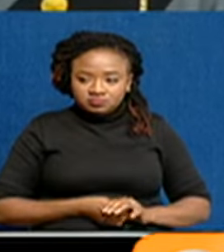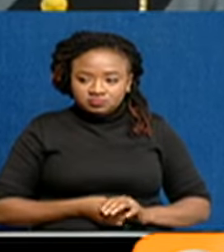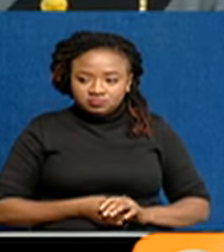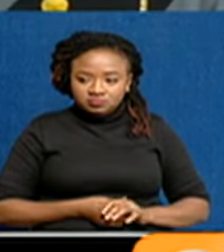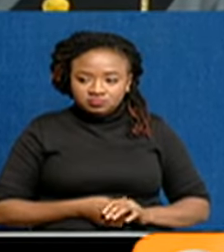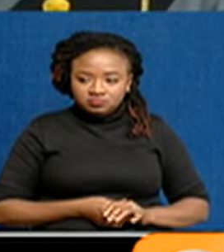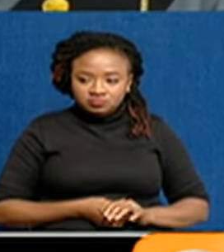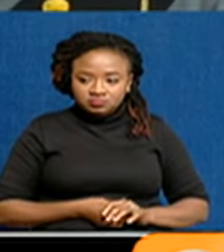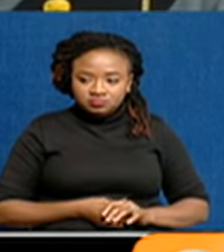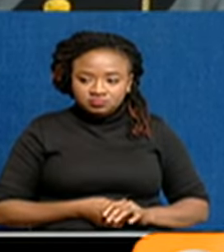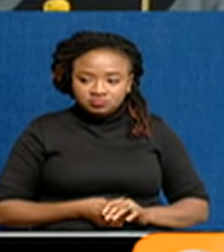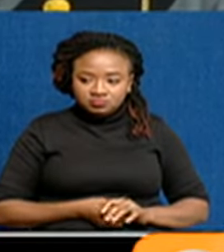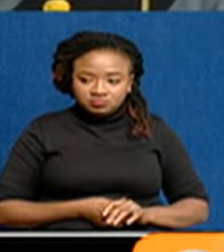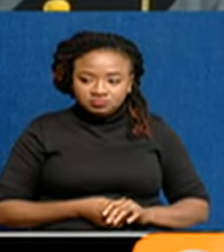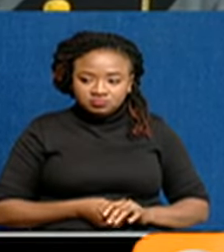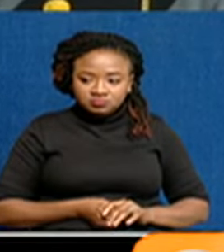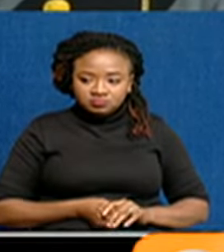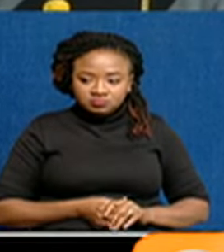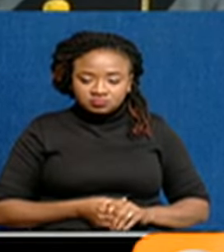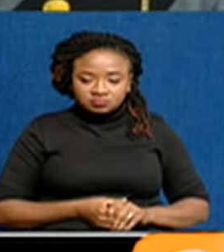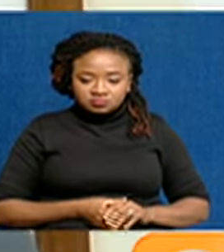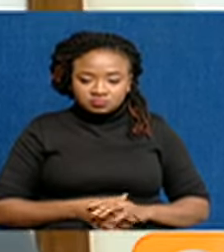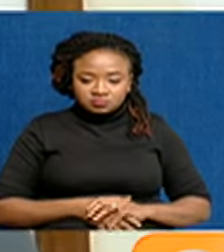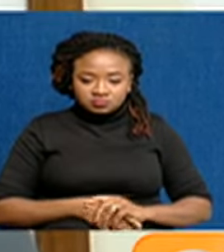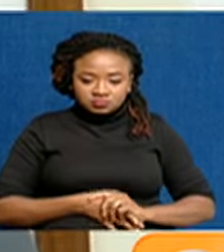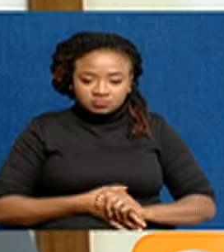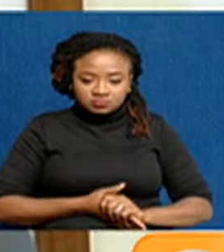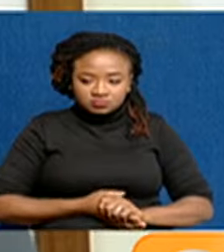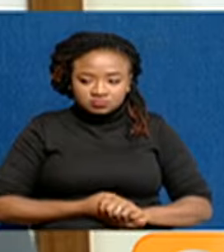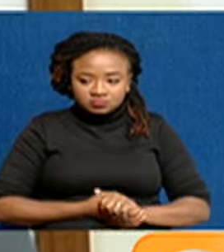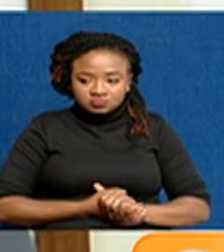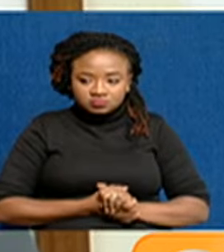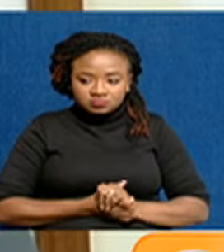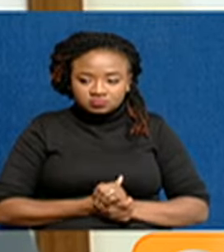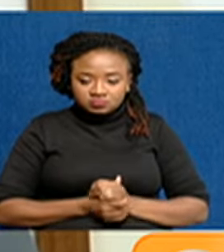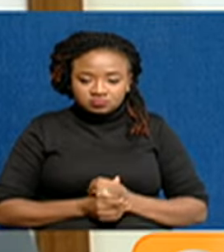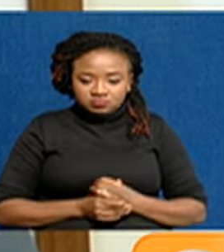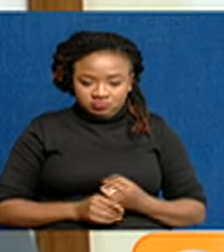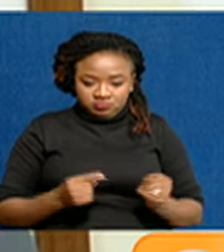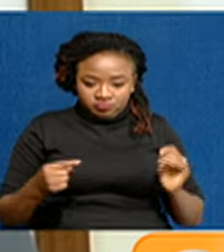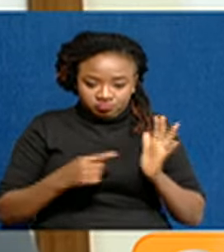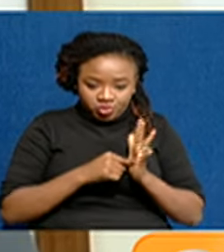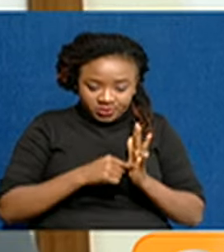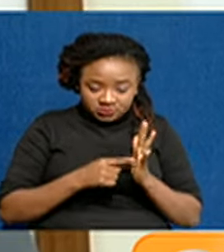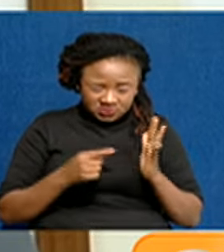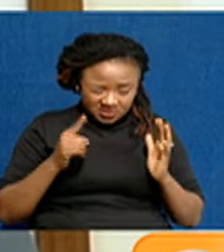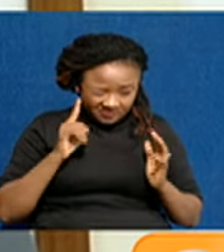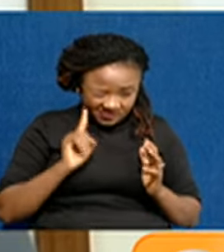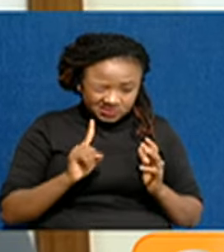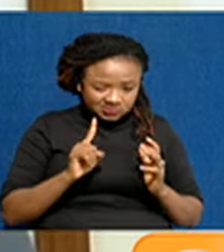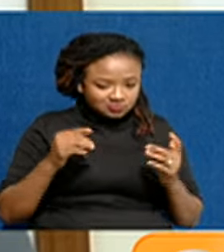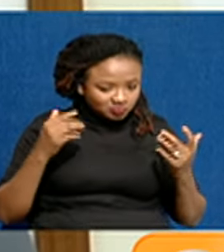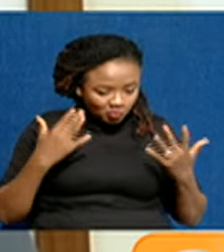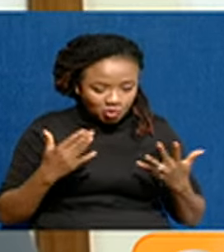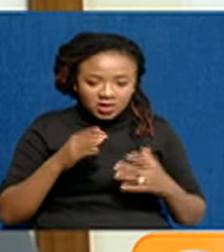Yeah, just like I had enumerated before, Trevor, number one, we need a proper bill so that it is anchored in law. We need a